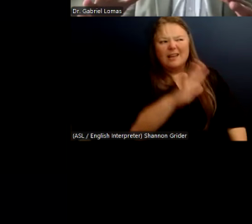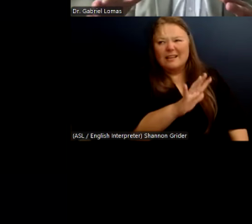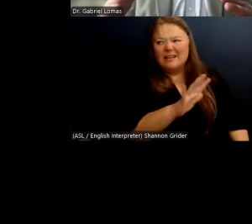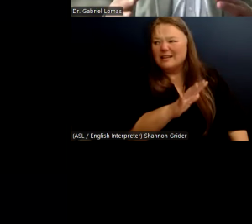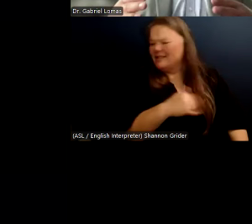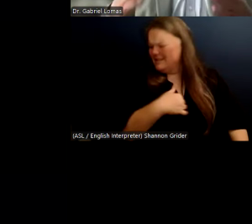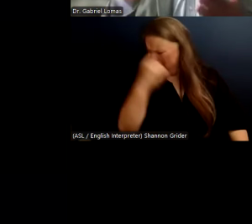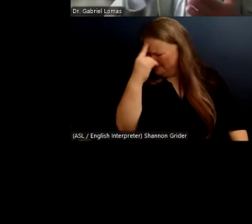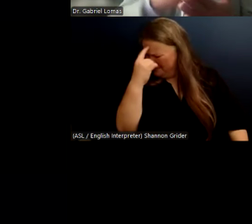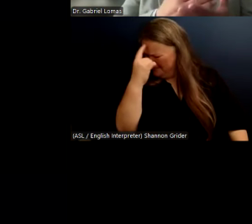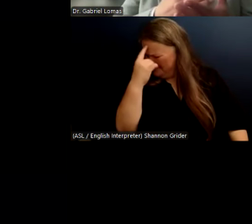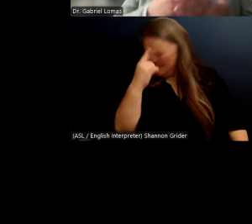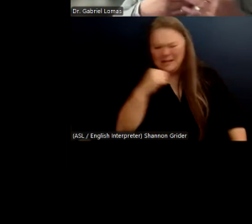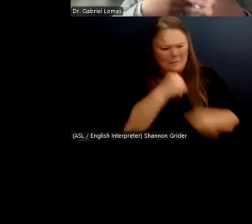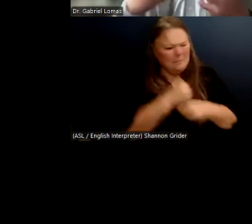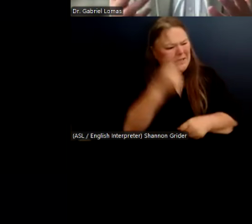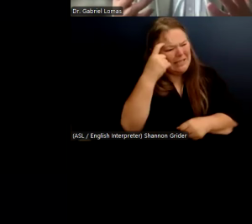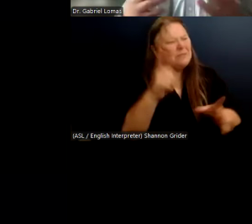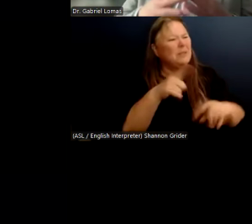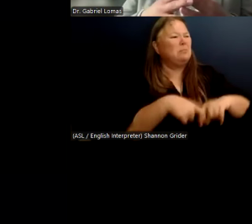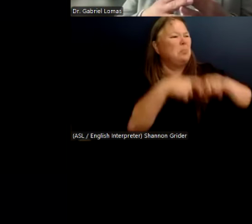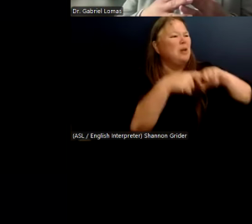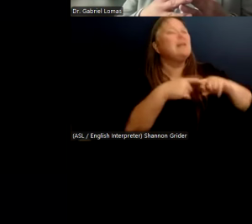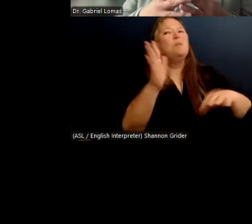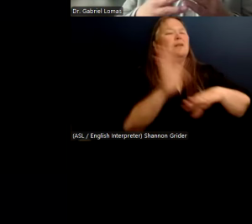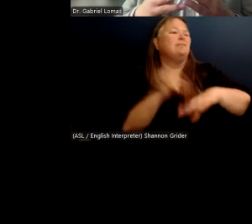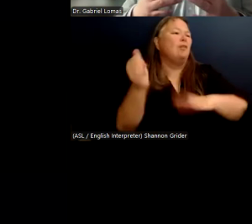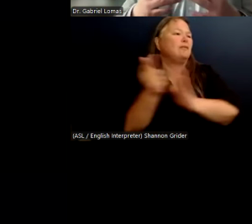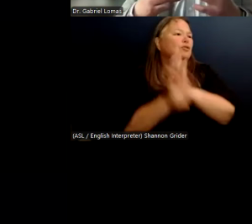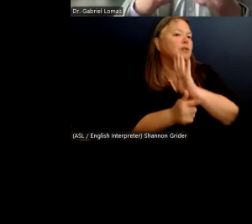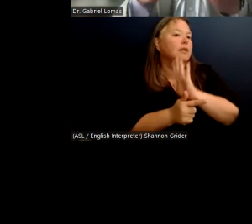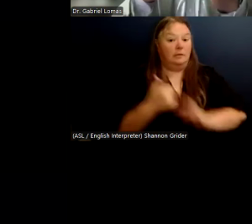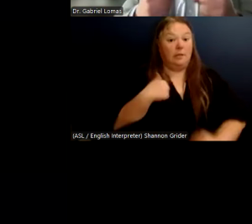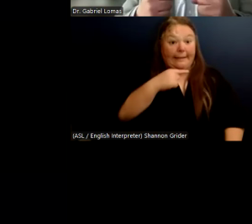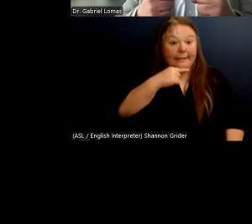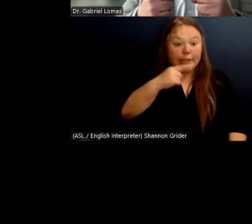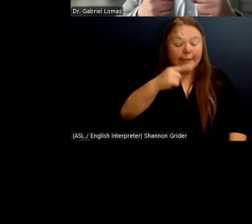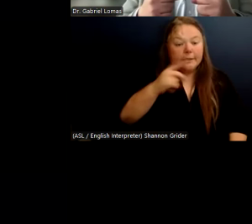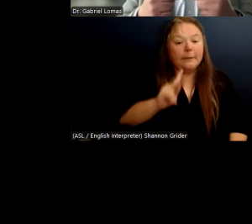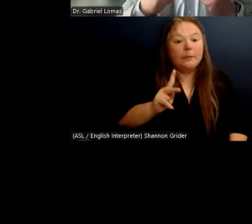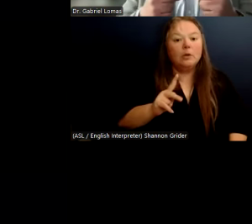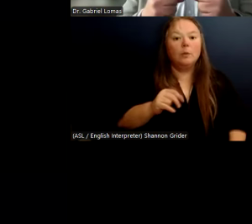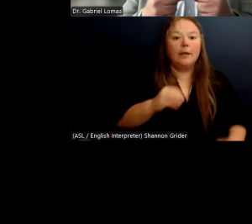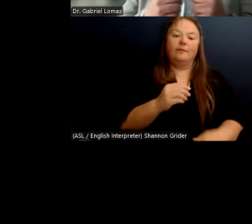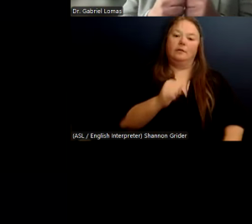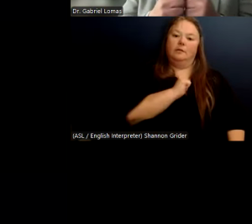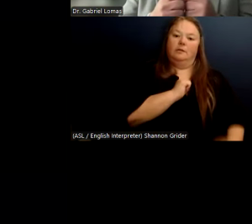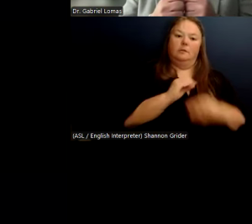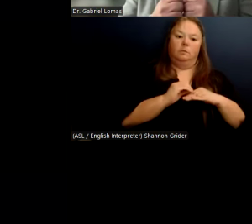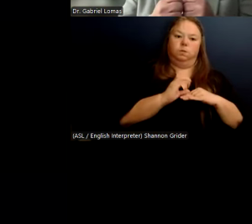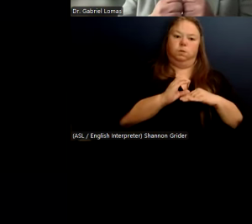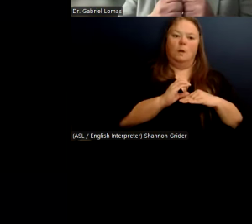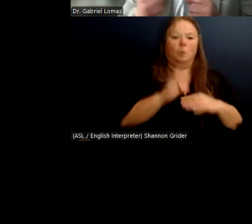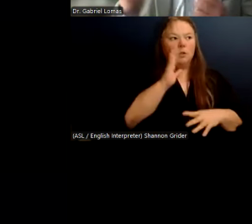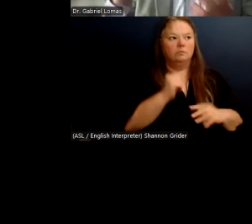making any sense at all. It's time for this to stop, and I'm gonna get an attorney. So if we have a strong ego strength, we will stand up to the